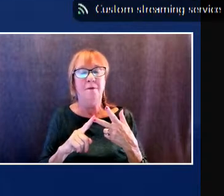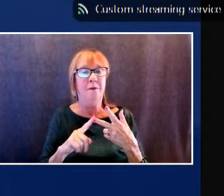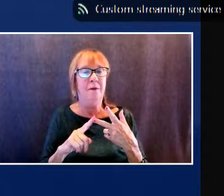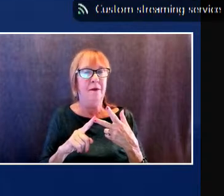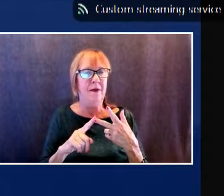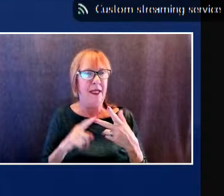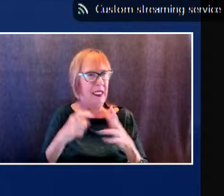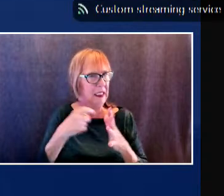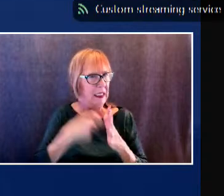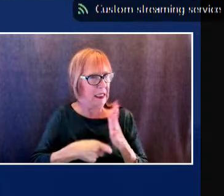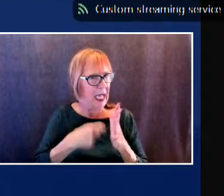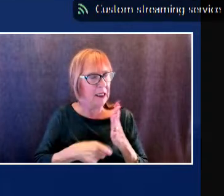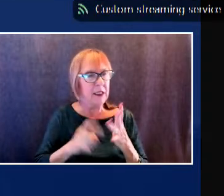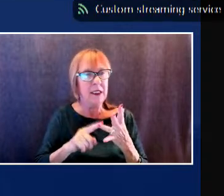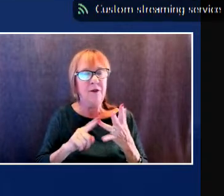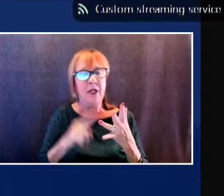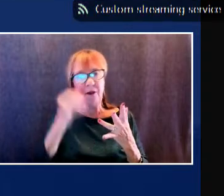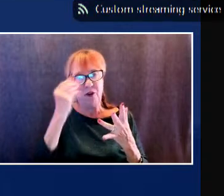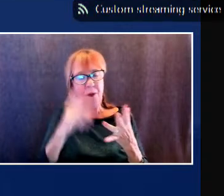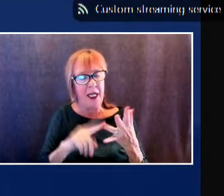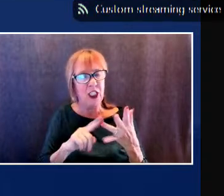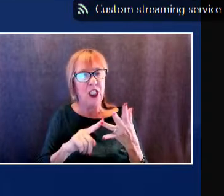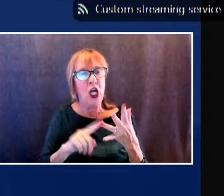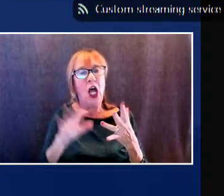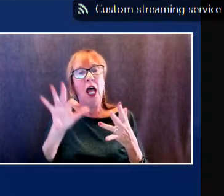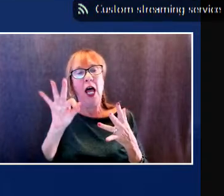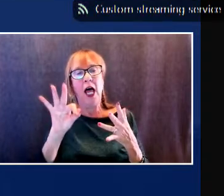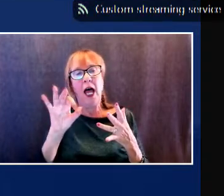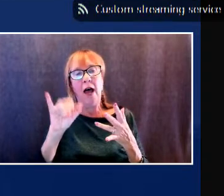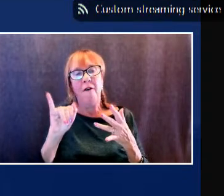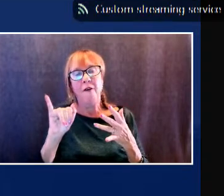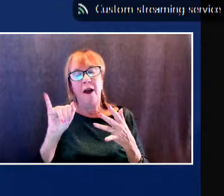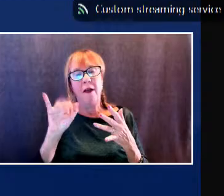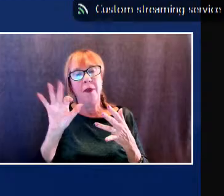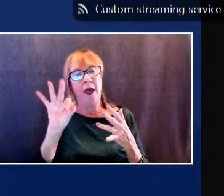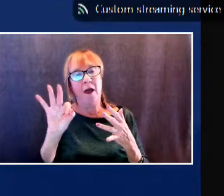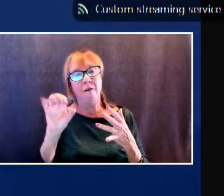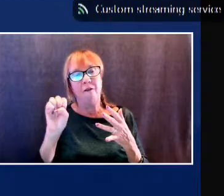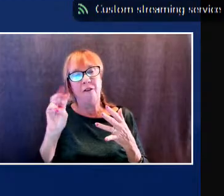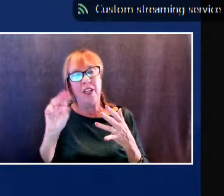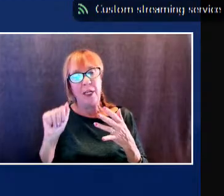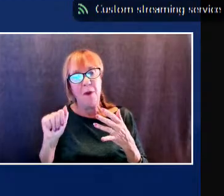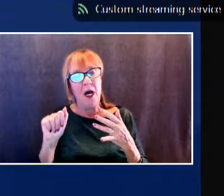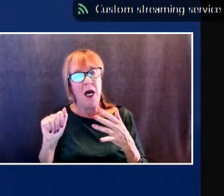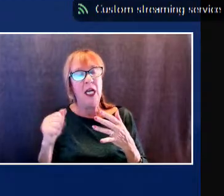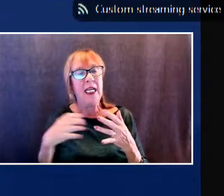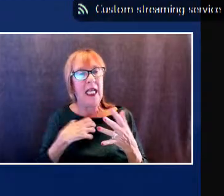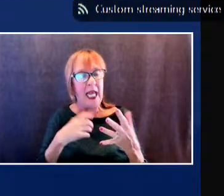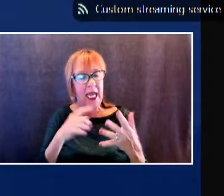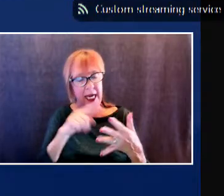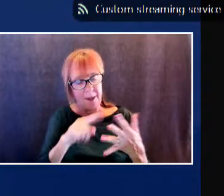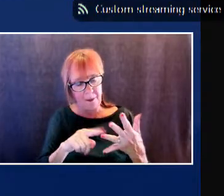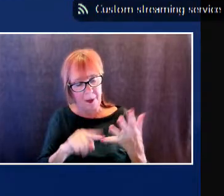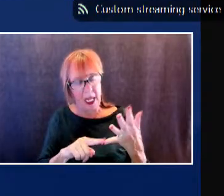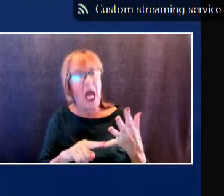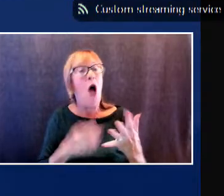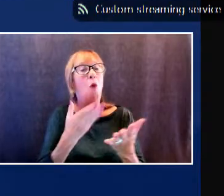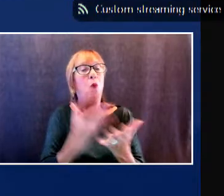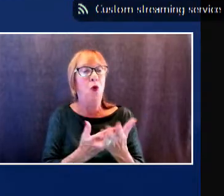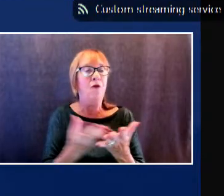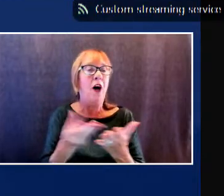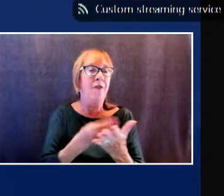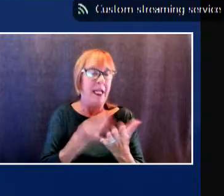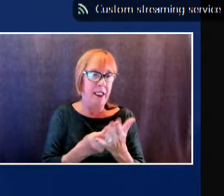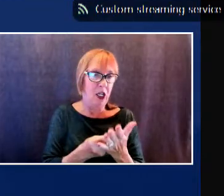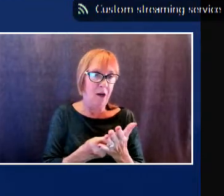residency, homeowner insurance or your FEMA claim, and proof of income. Like I said, we really want to encourage people